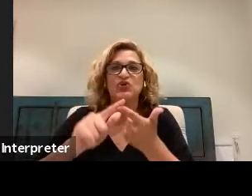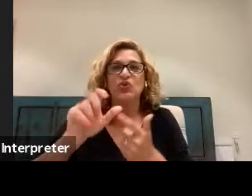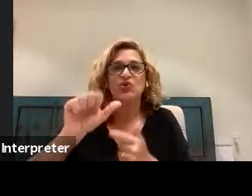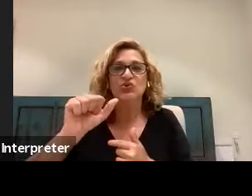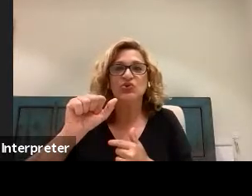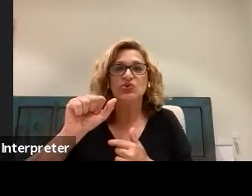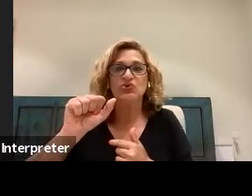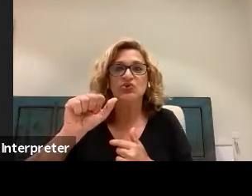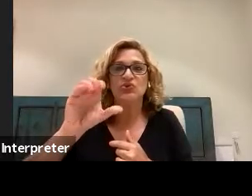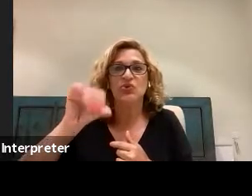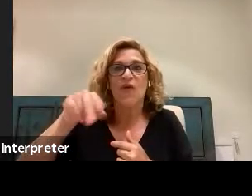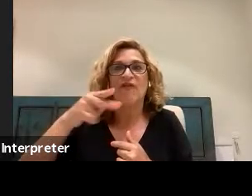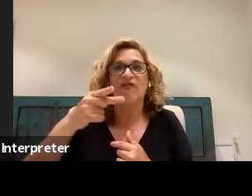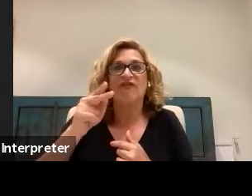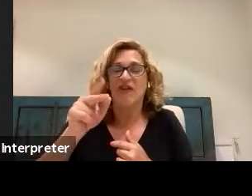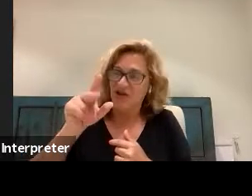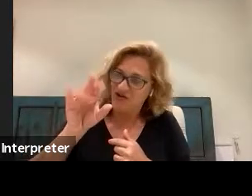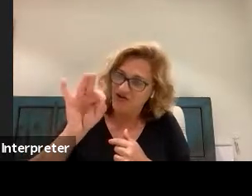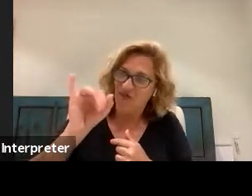next.